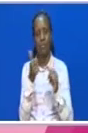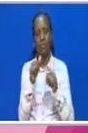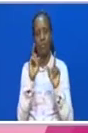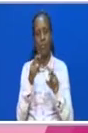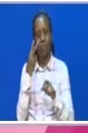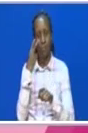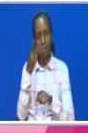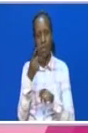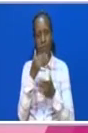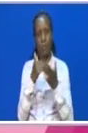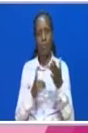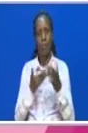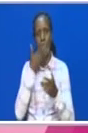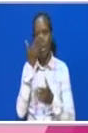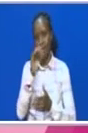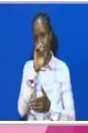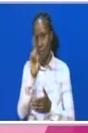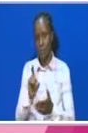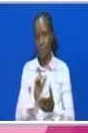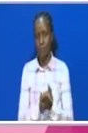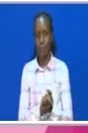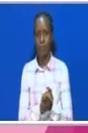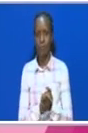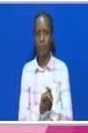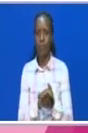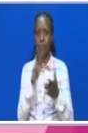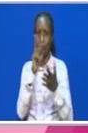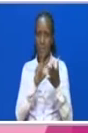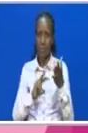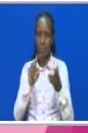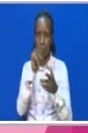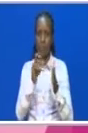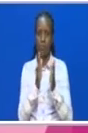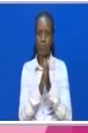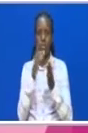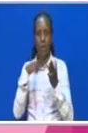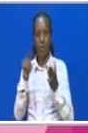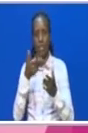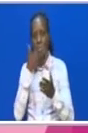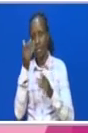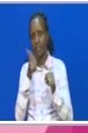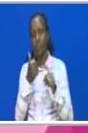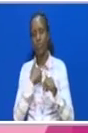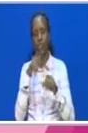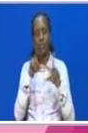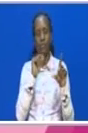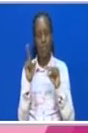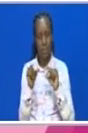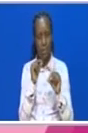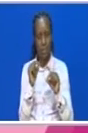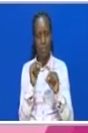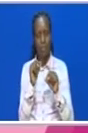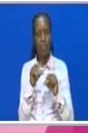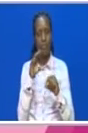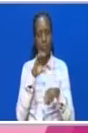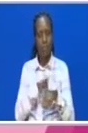at before you answer the question. Read the question with the correct answer that you have chosen to find